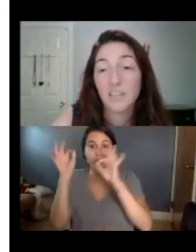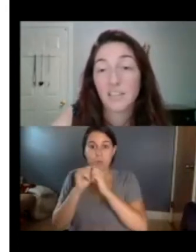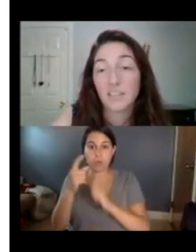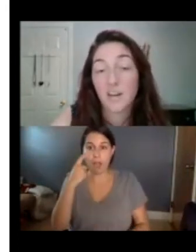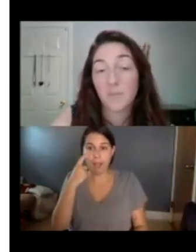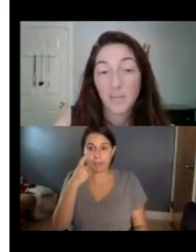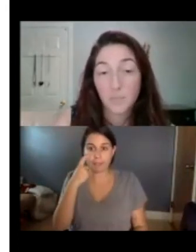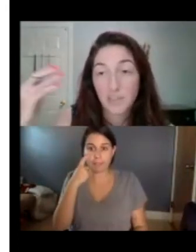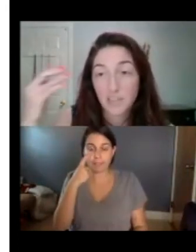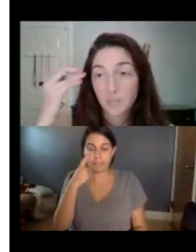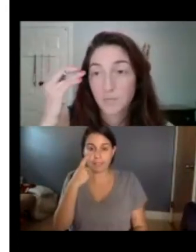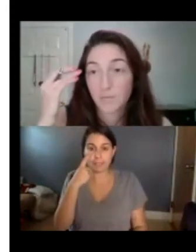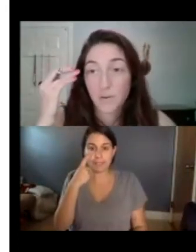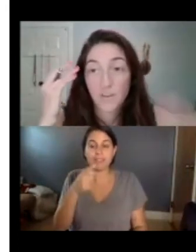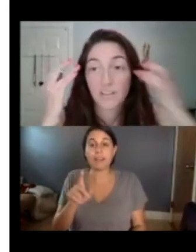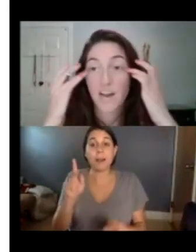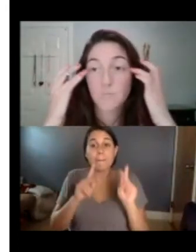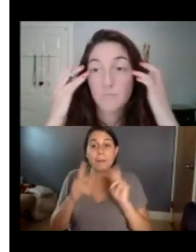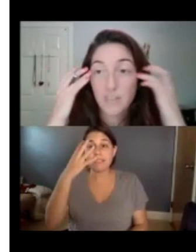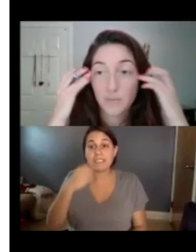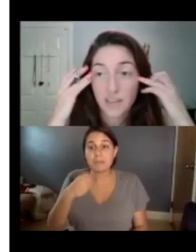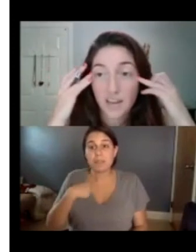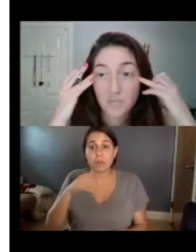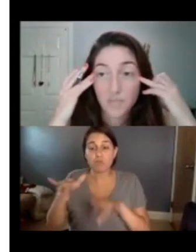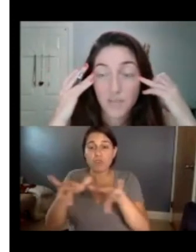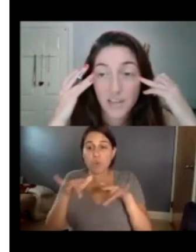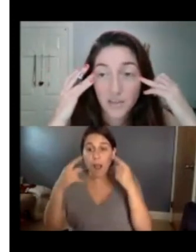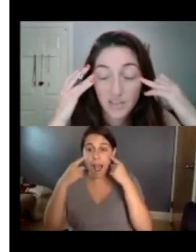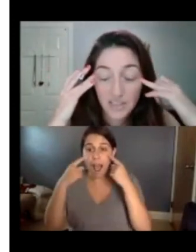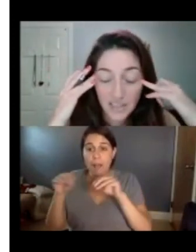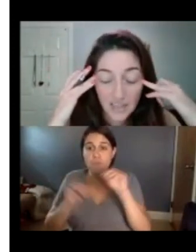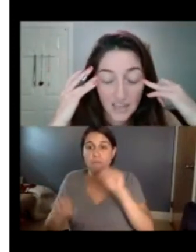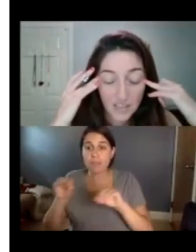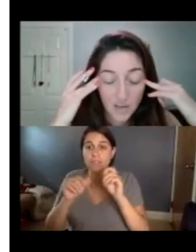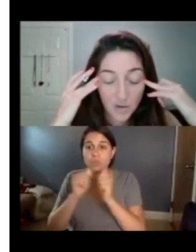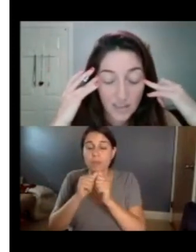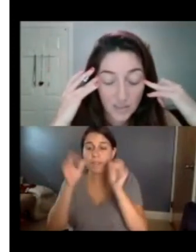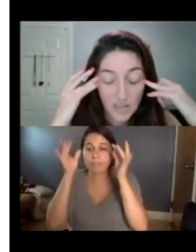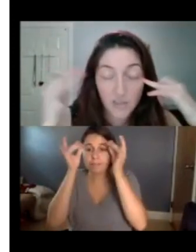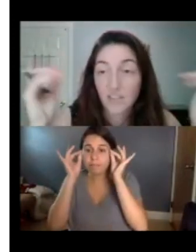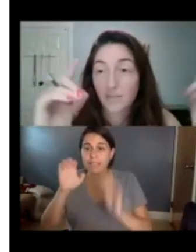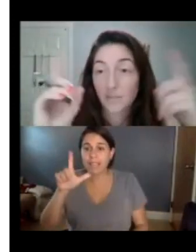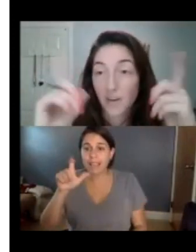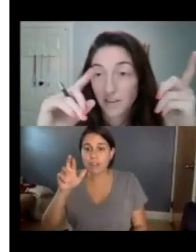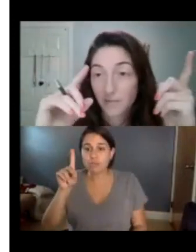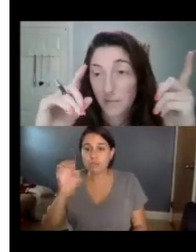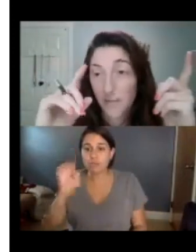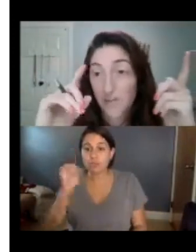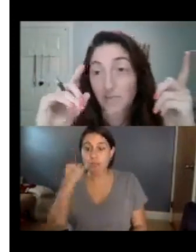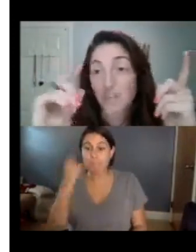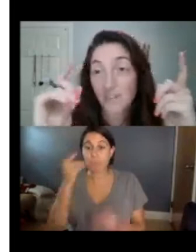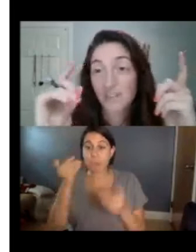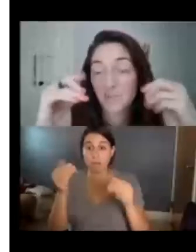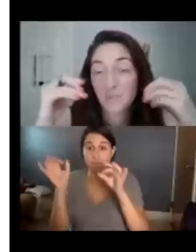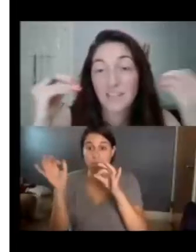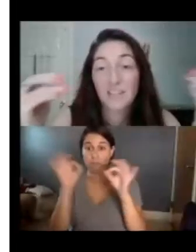is because as people are sleeping, we're recording their eye movements with electrodes. And so when somebody looks left and right 4 times